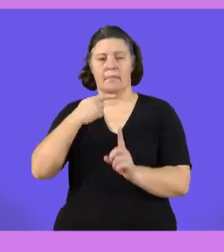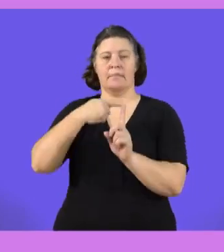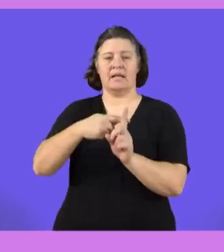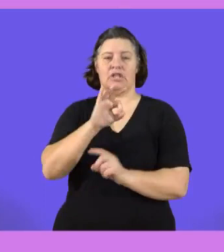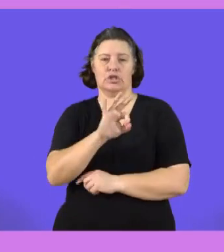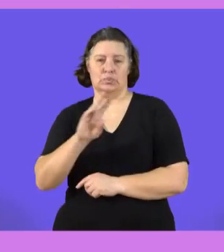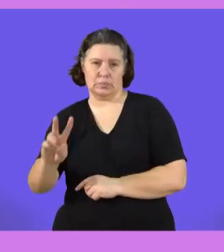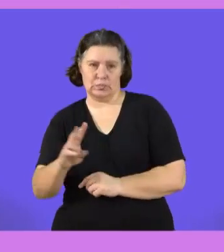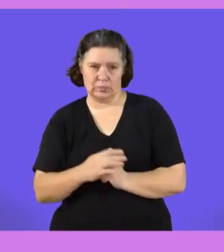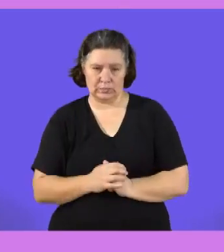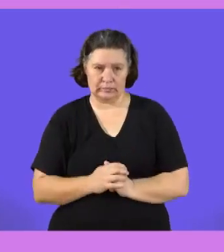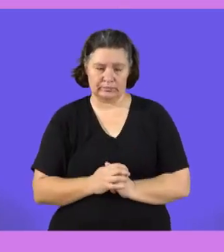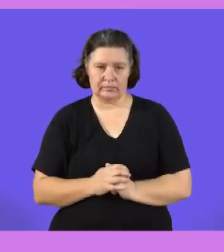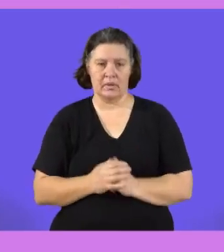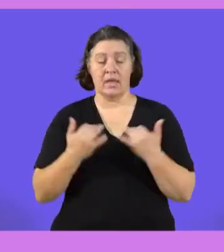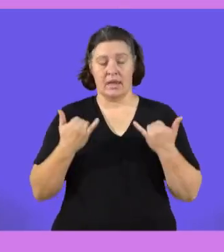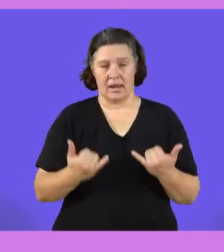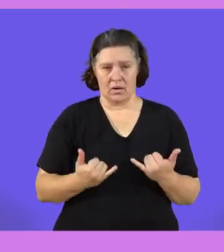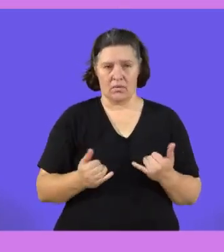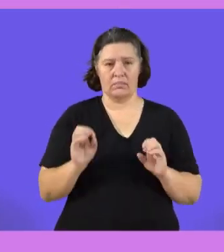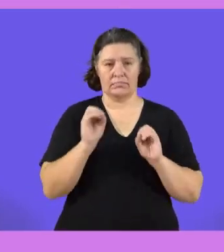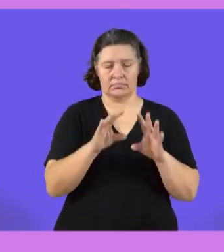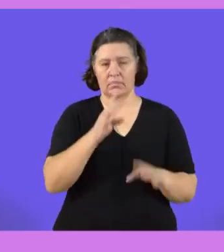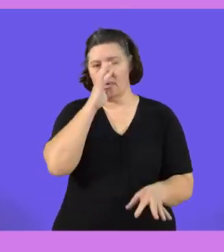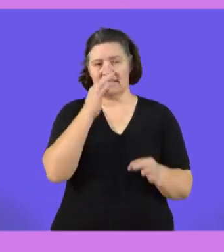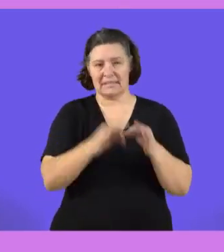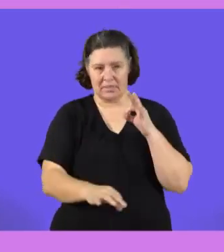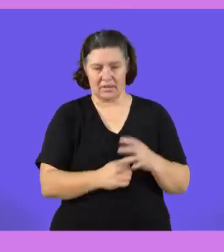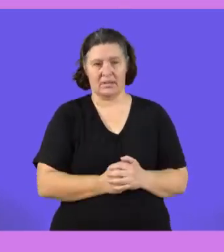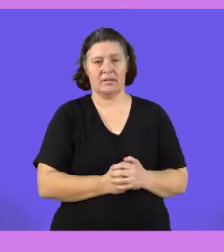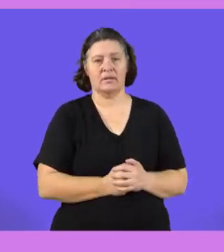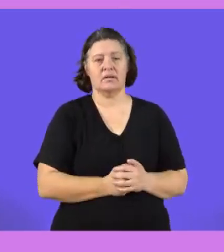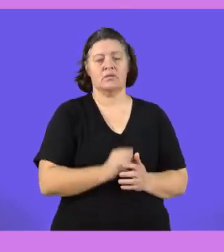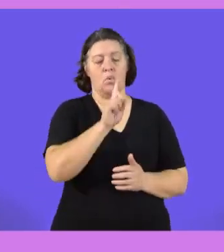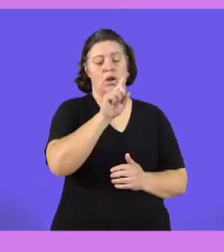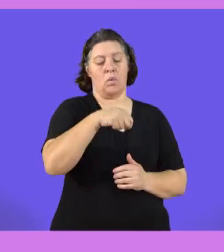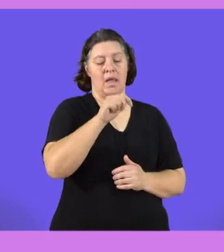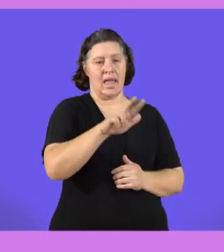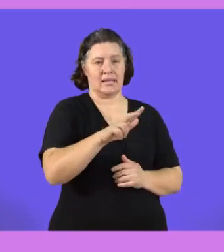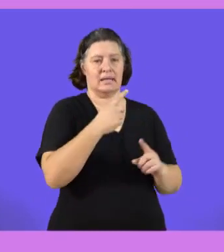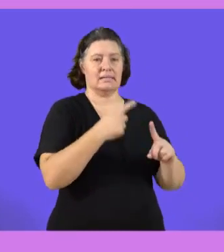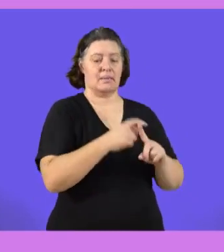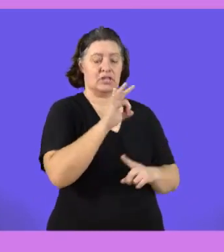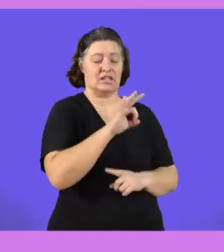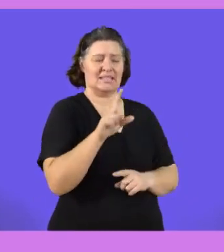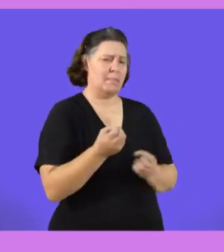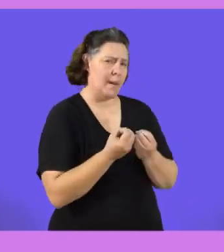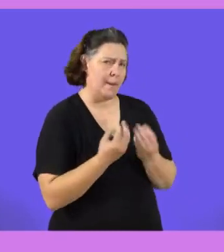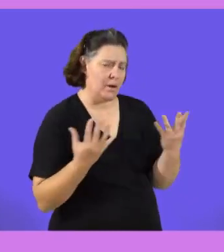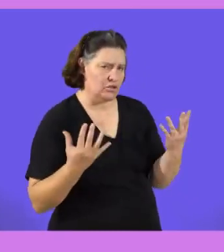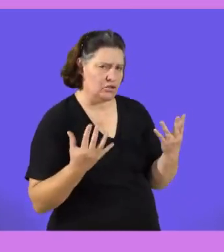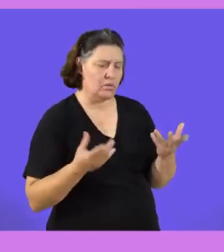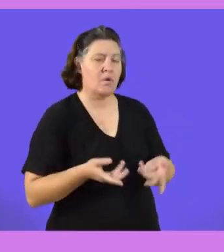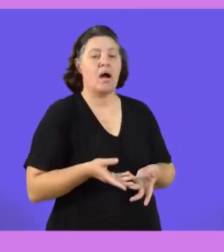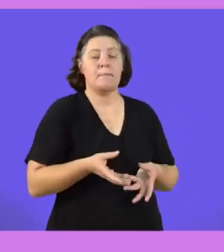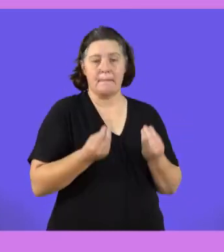32. Now I'm going to simplify this third step. So if I say 1,8 multiplied by 37, I should get an answer